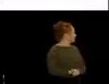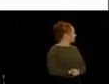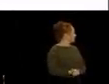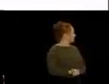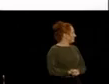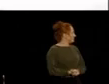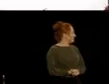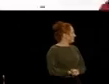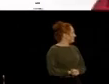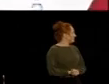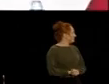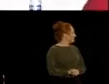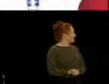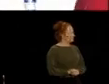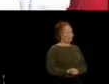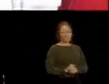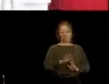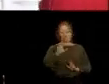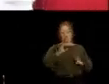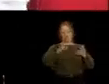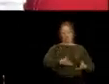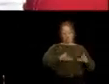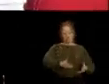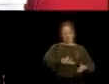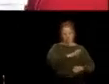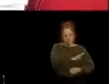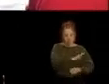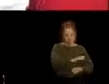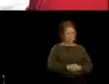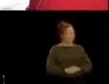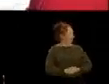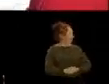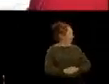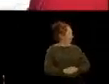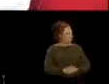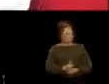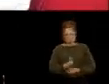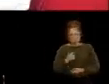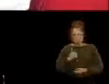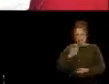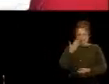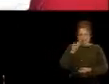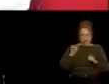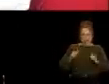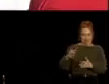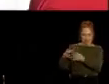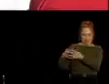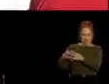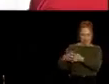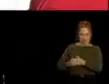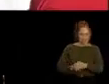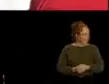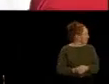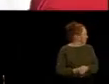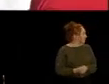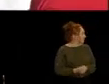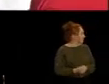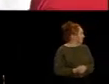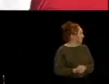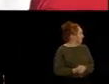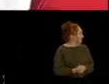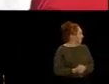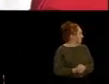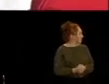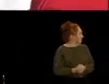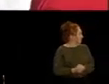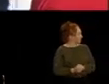They're heavy. They're very heavy. We'll take them Yeah, down. I was gonna say I don't know if we'll be able to make it. Can you hold them while we take pictures? Do you want Yeah, to stand